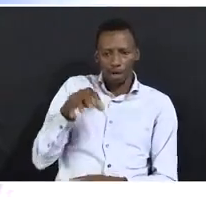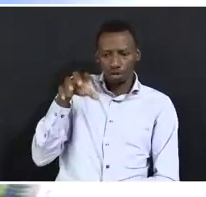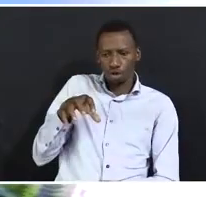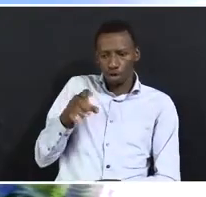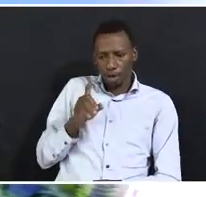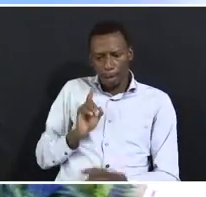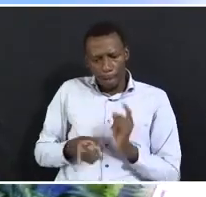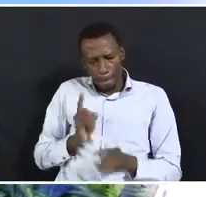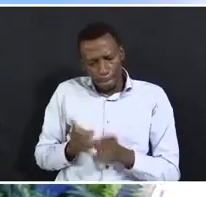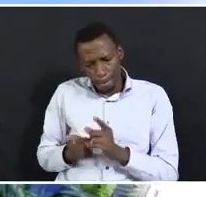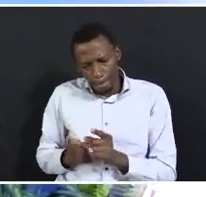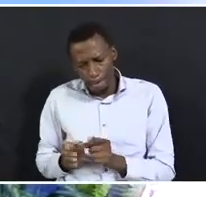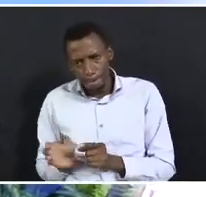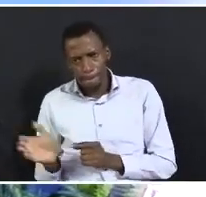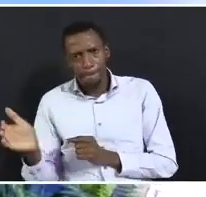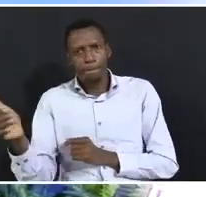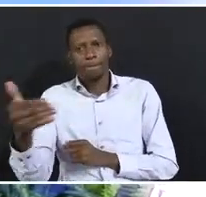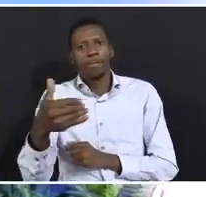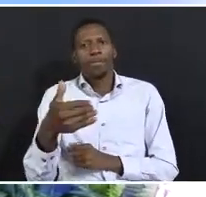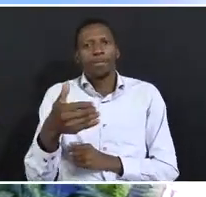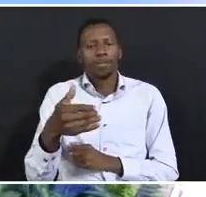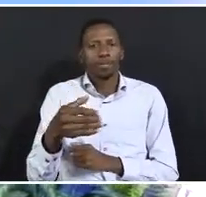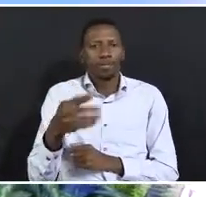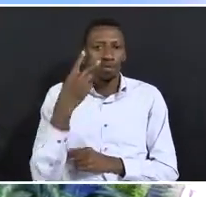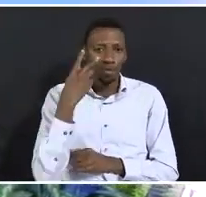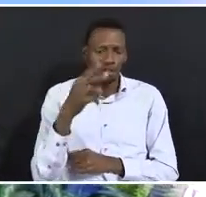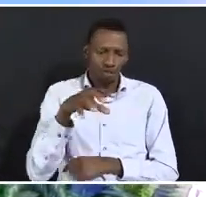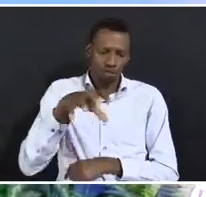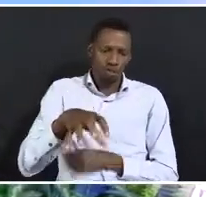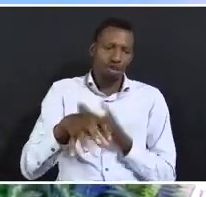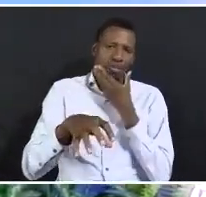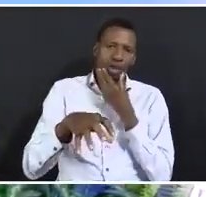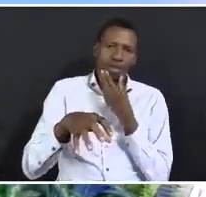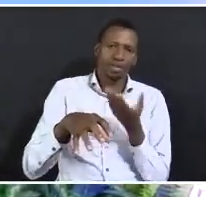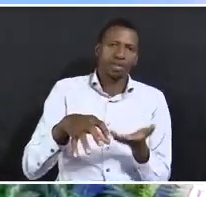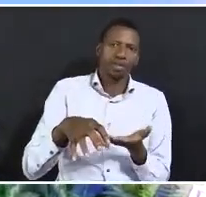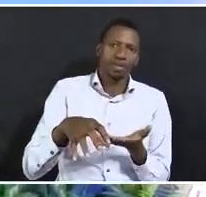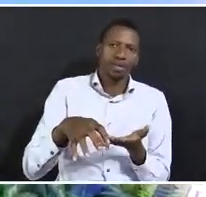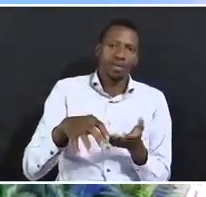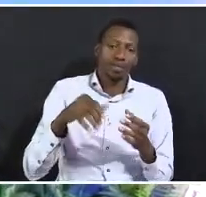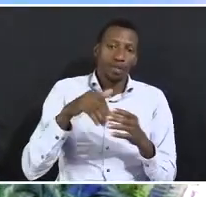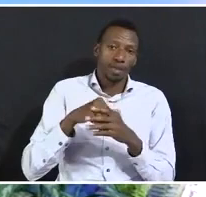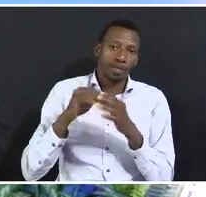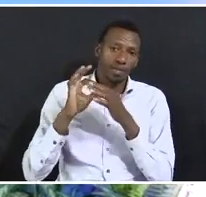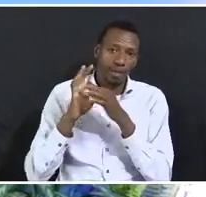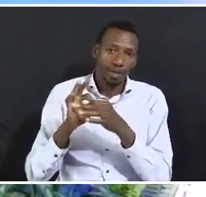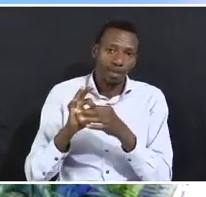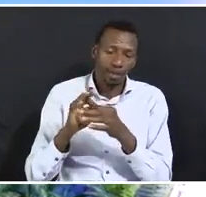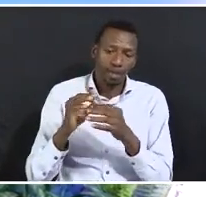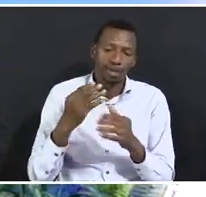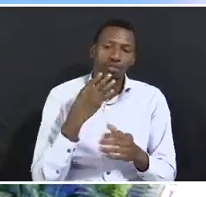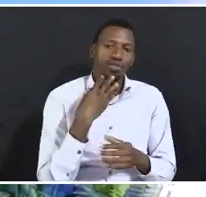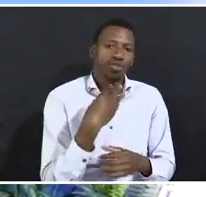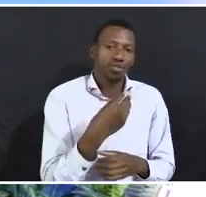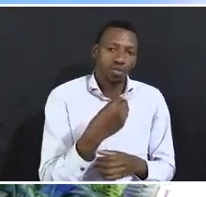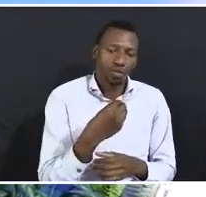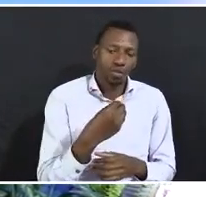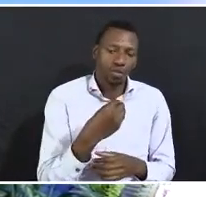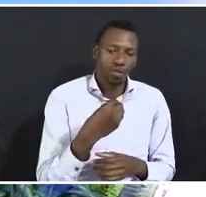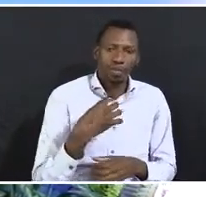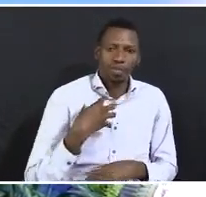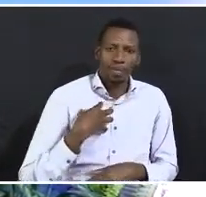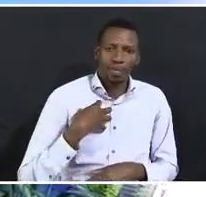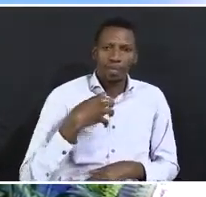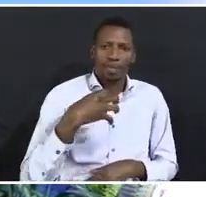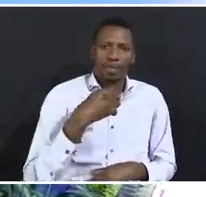Jesus. You see, he's a rich man. And in the culture of the Jews, a rich